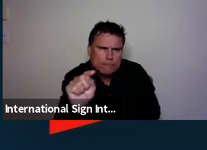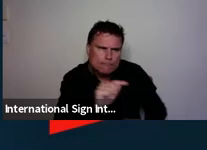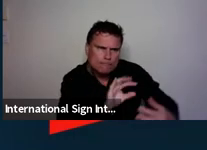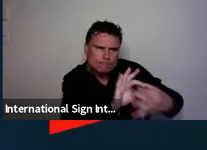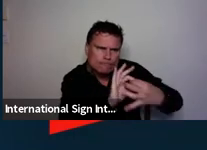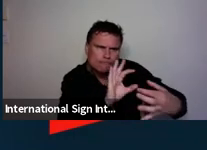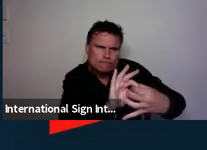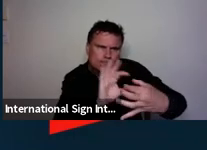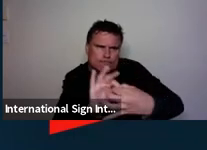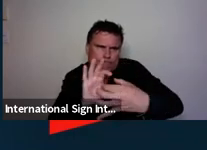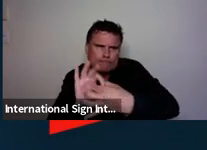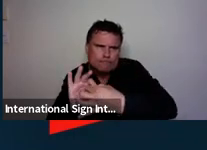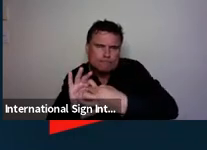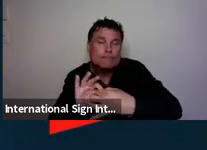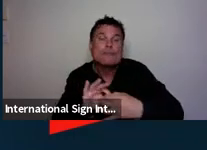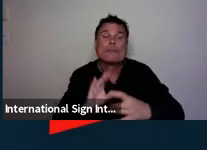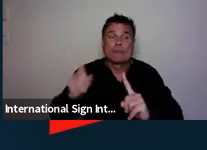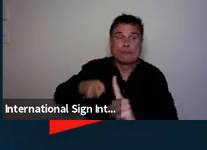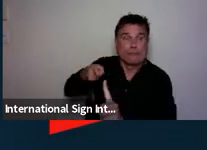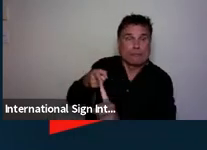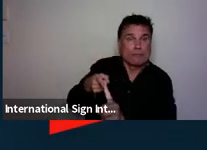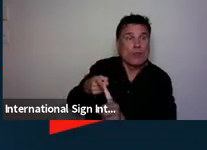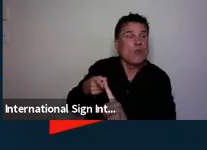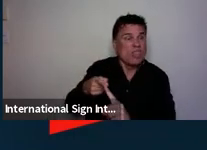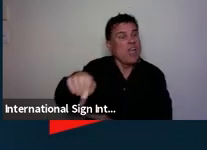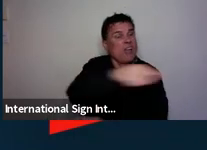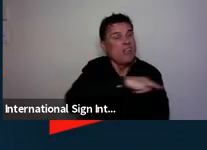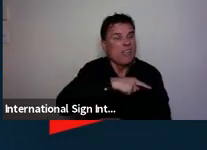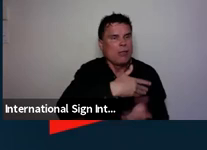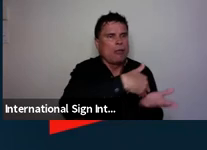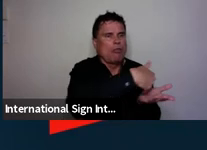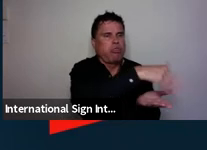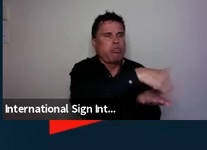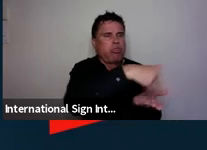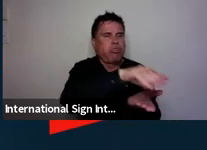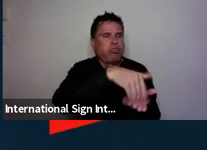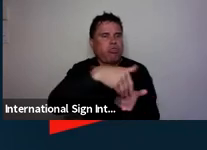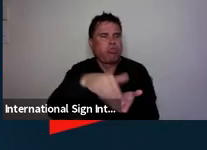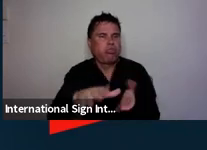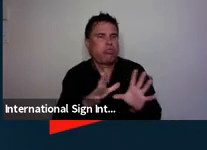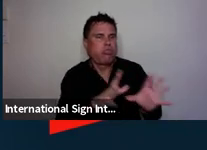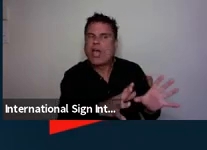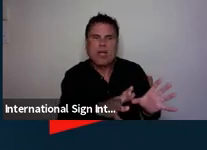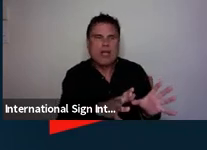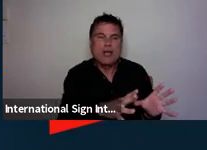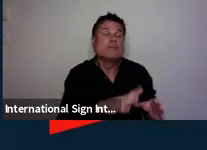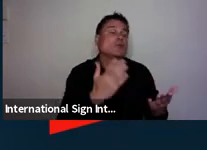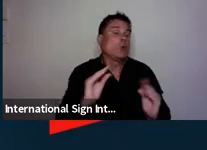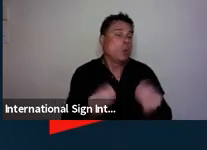historically excluded populations and groups, right? Including young people with disabilities, but also LGBTI